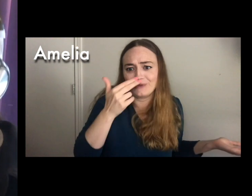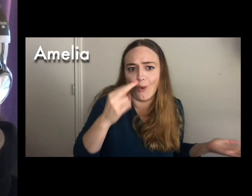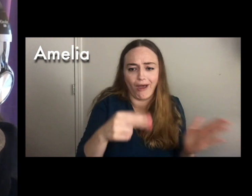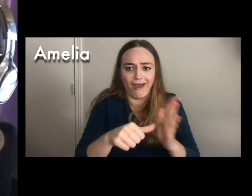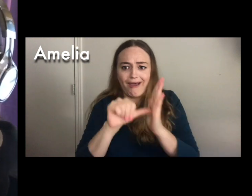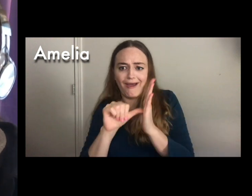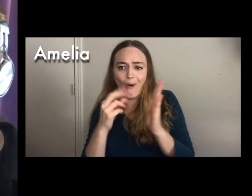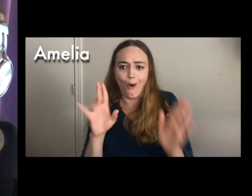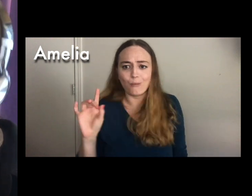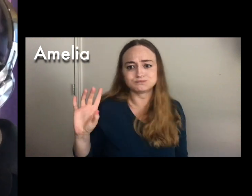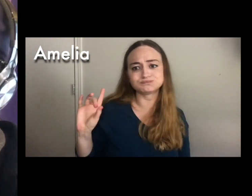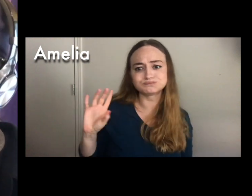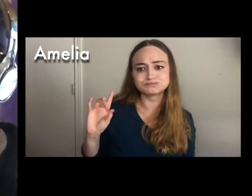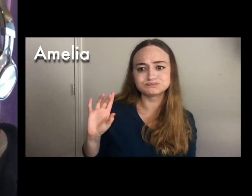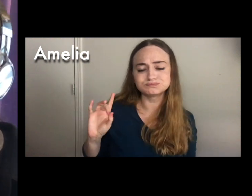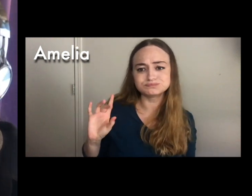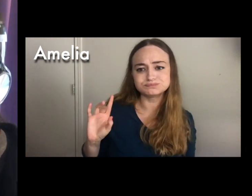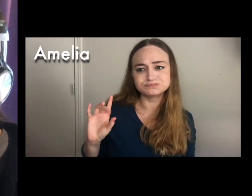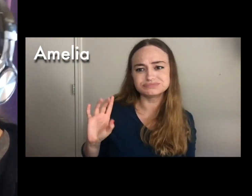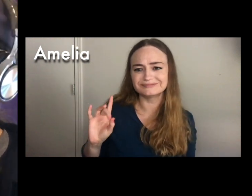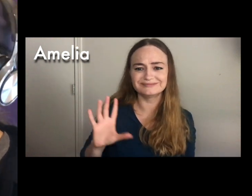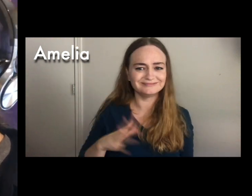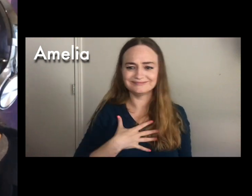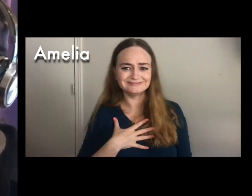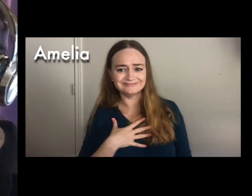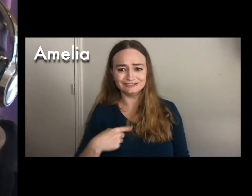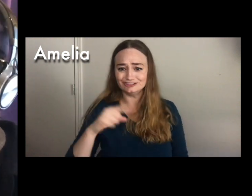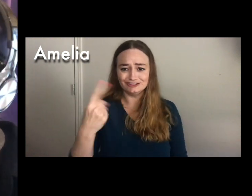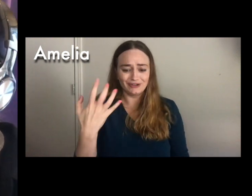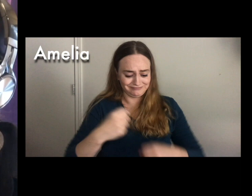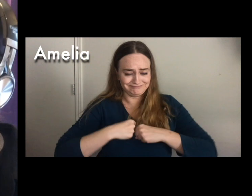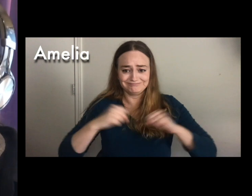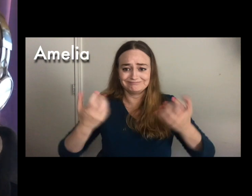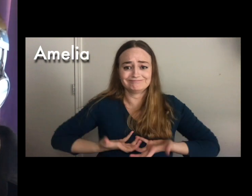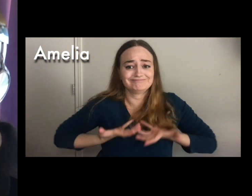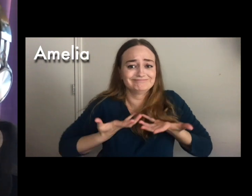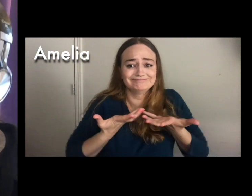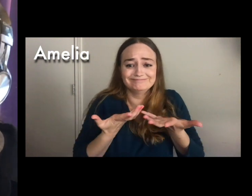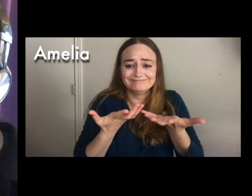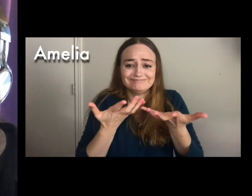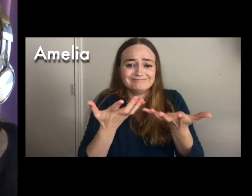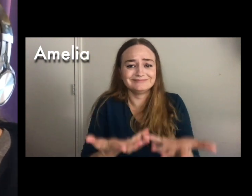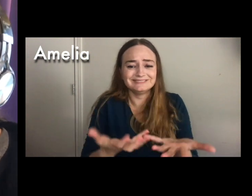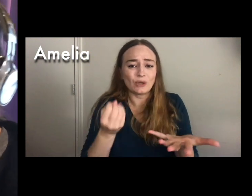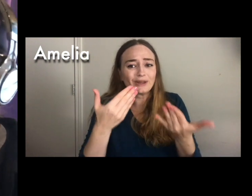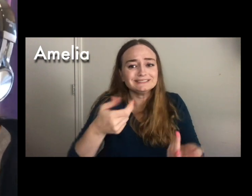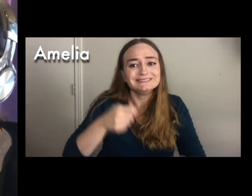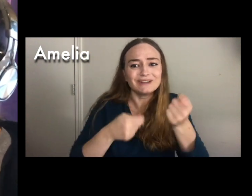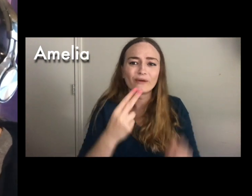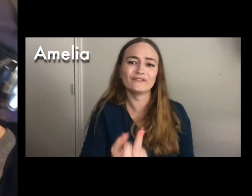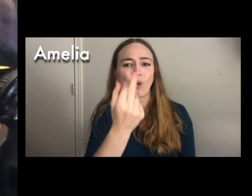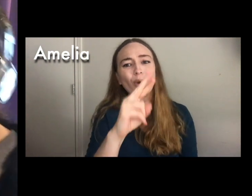new ground, be witty, impressive, or insincere. I am just letting it all hang out.